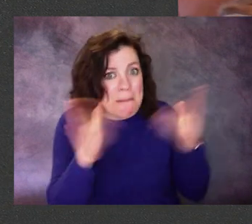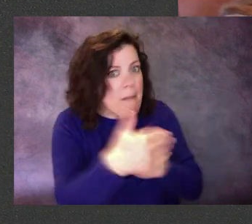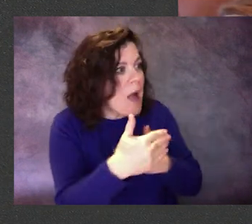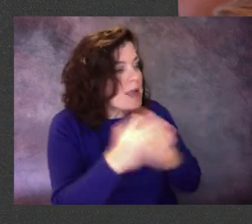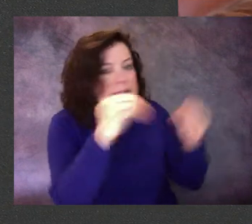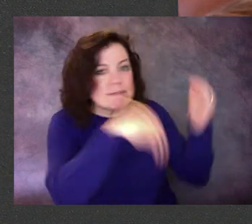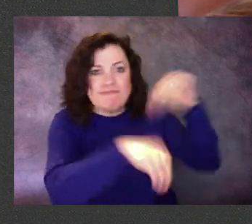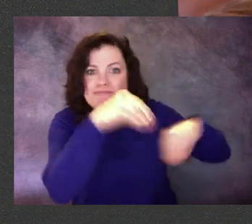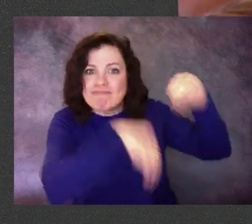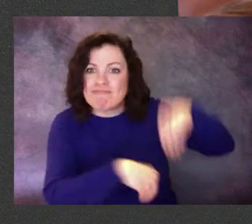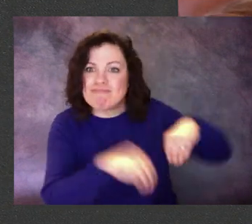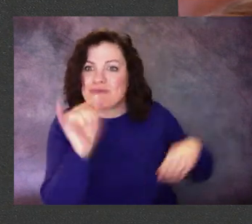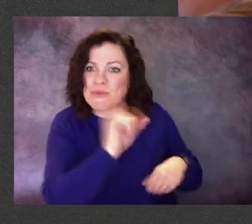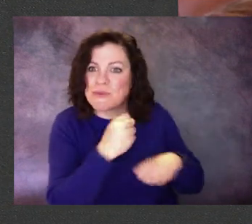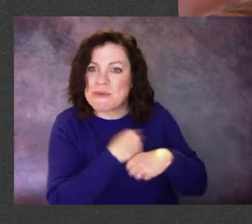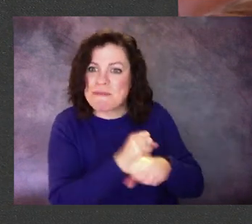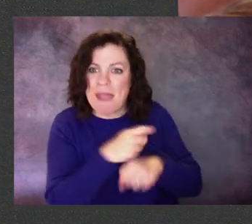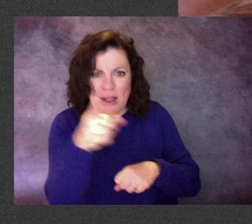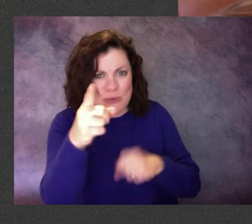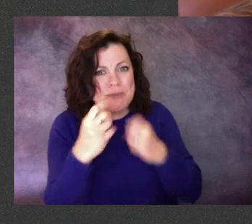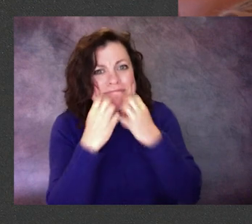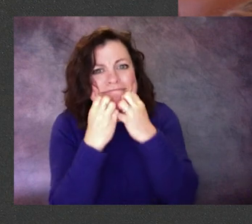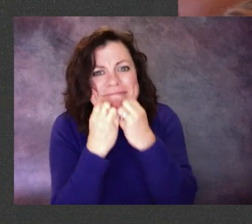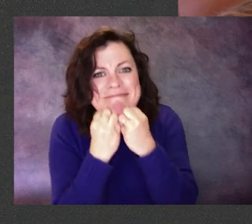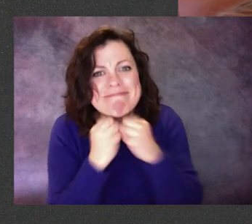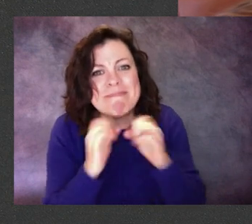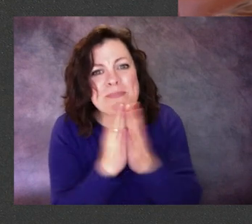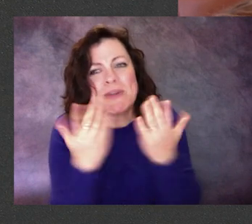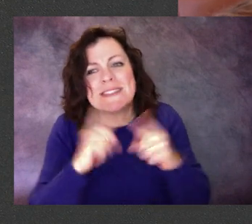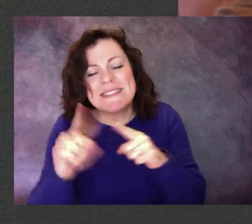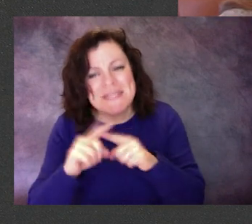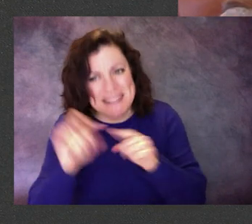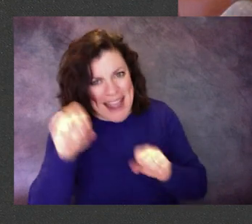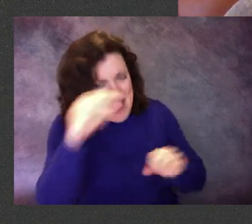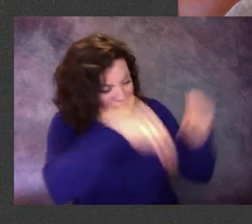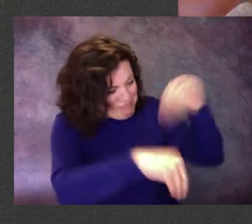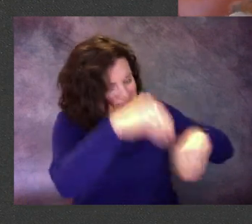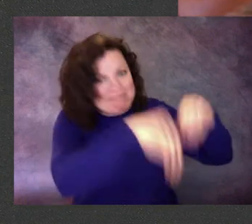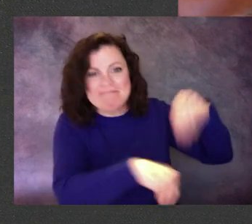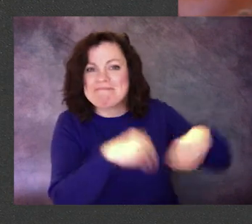box together and showing you where you can store your favorites at your home.